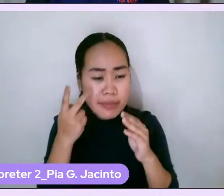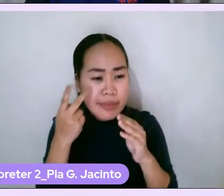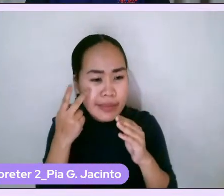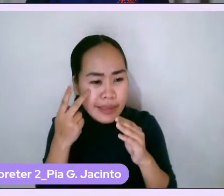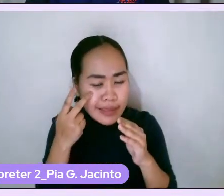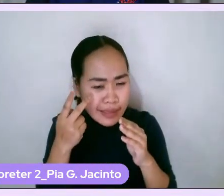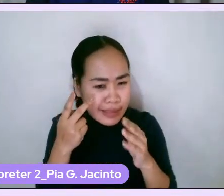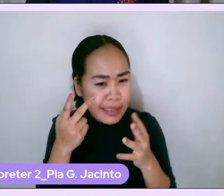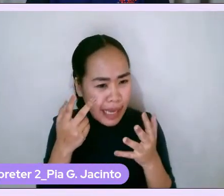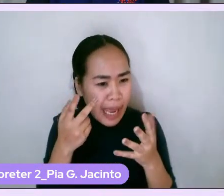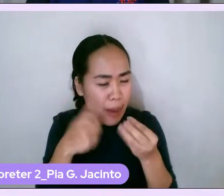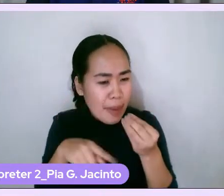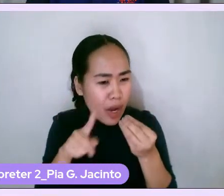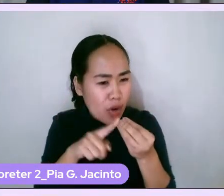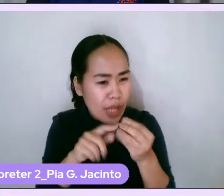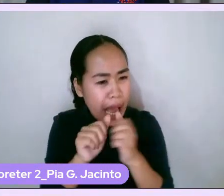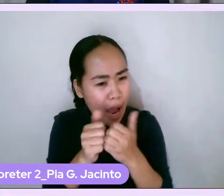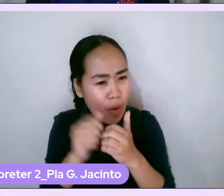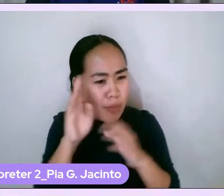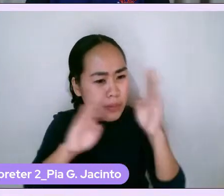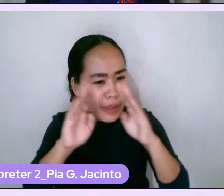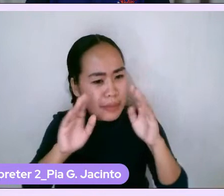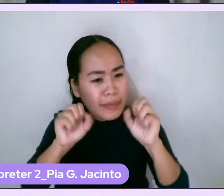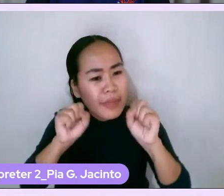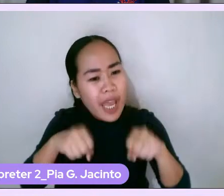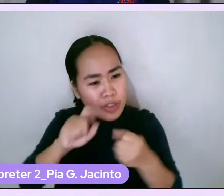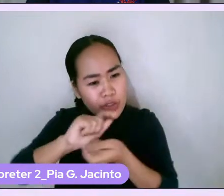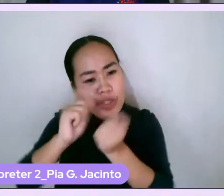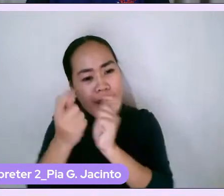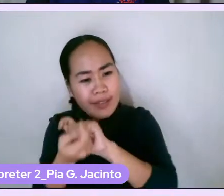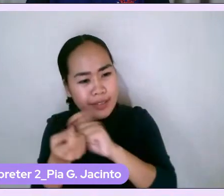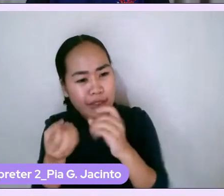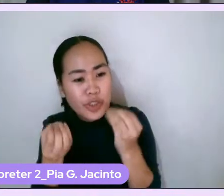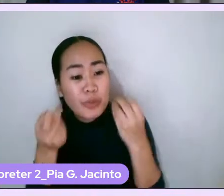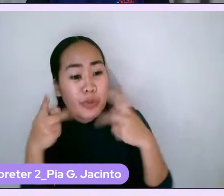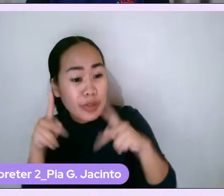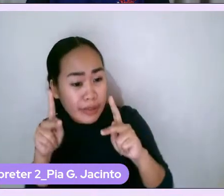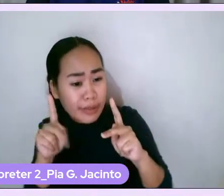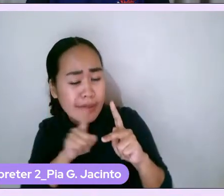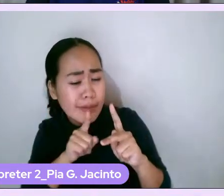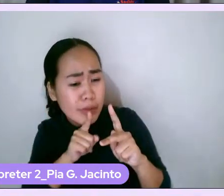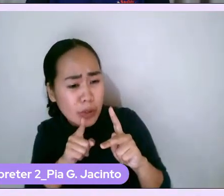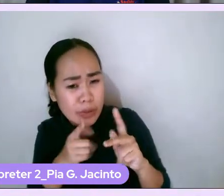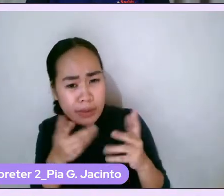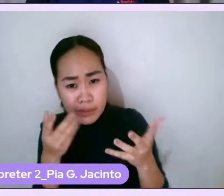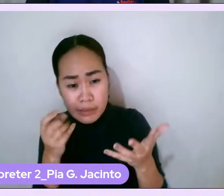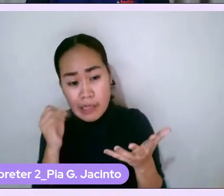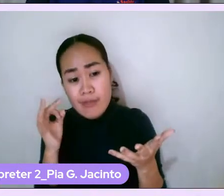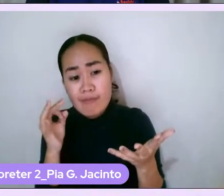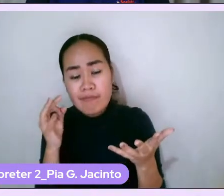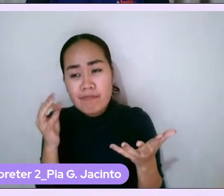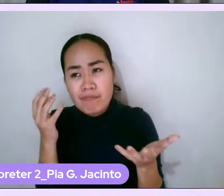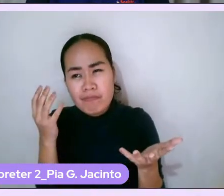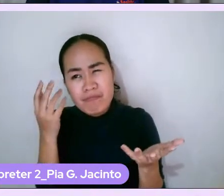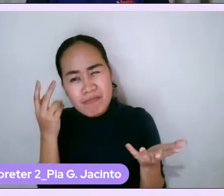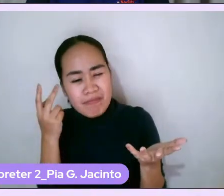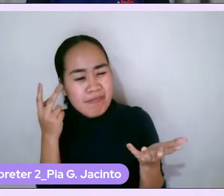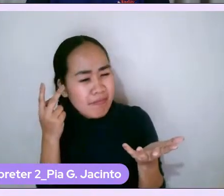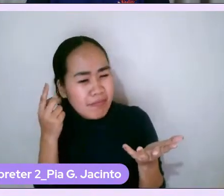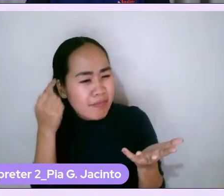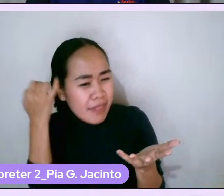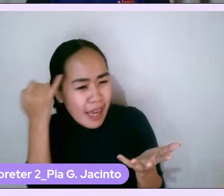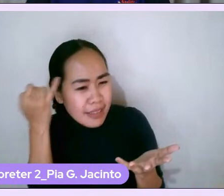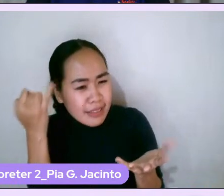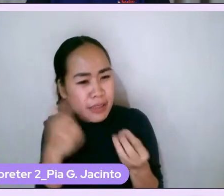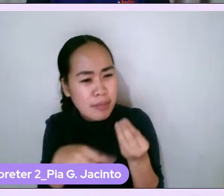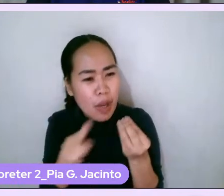right? If this is something that you're facing, is this something na, you know, can I come up with something that would augment, right? Like whatever